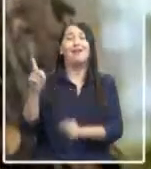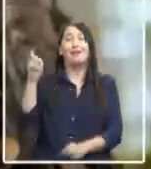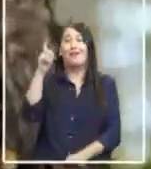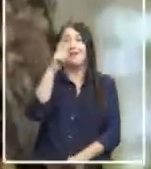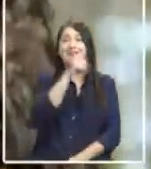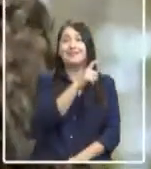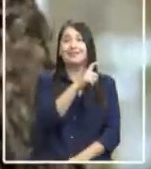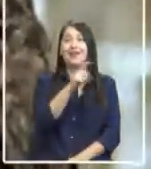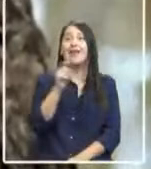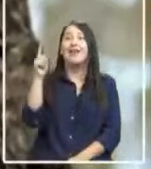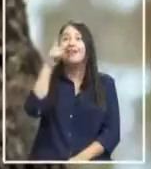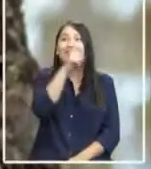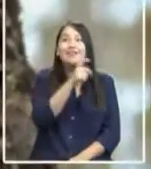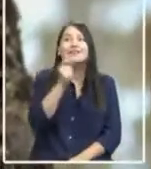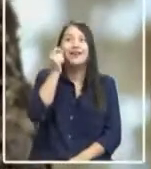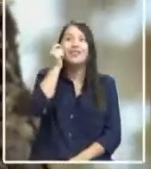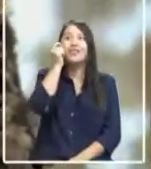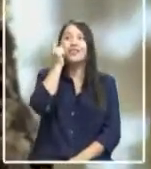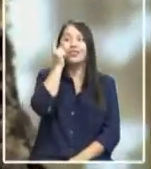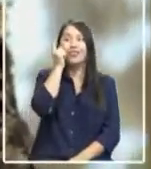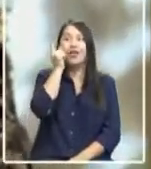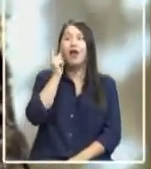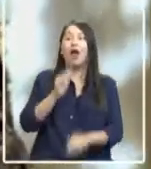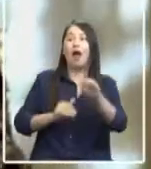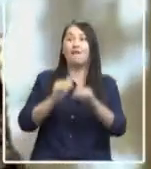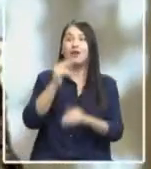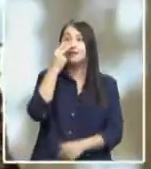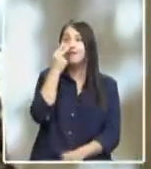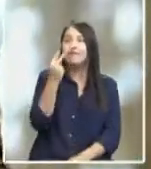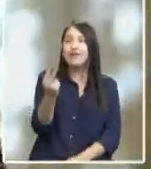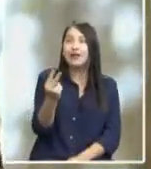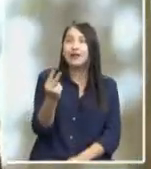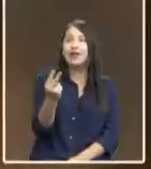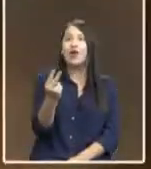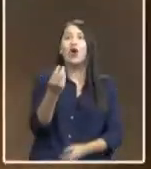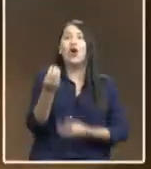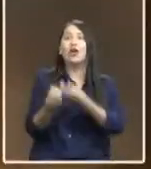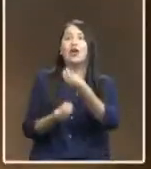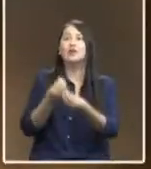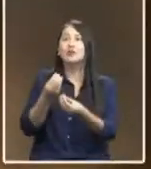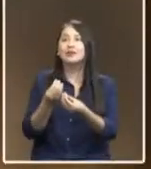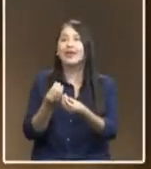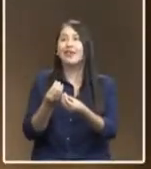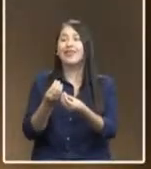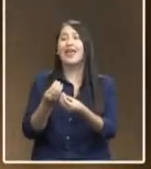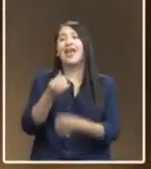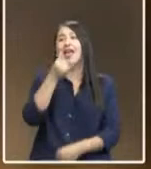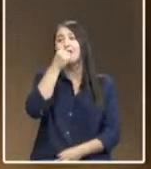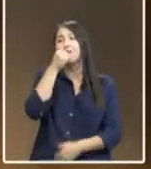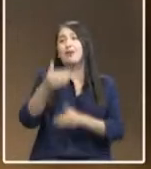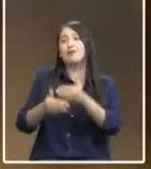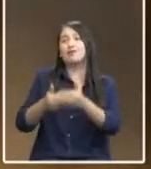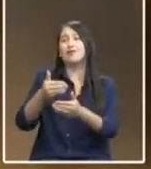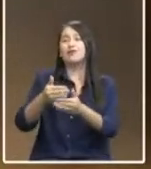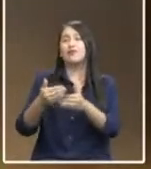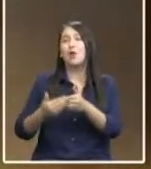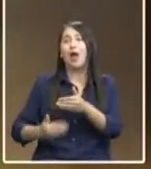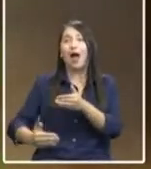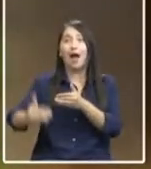and it's difficult to understand it, to see them, because normally they are on a much longer time, scale